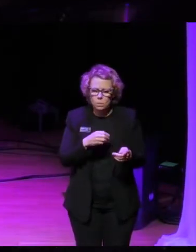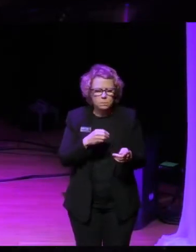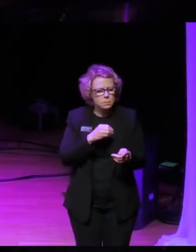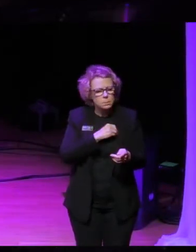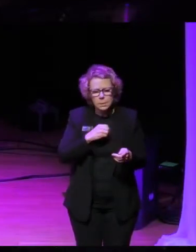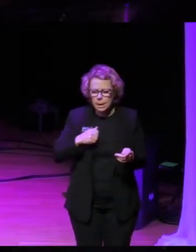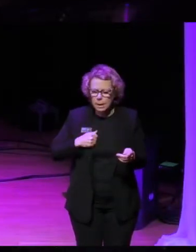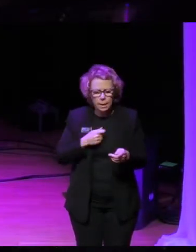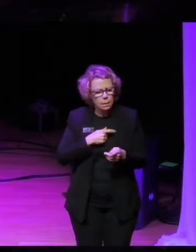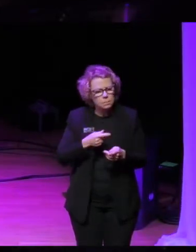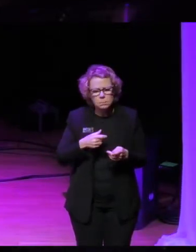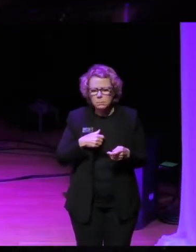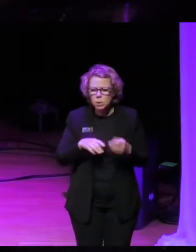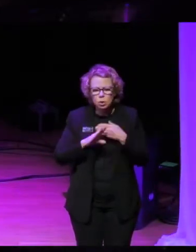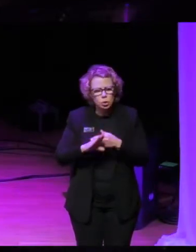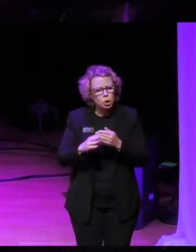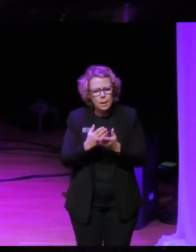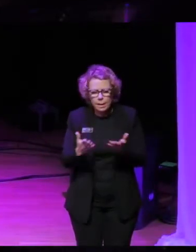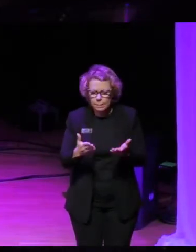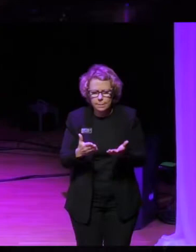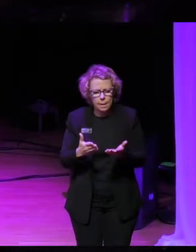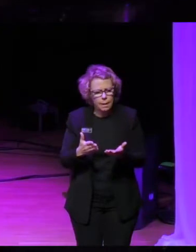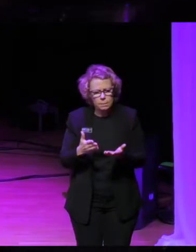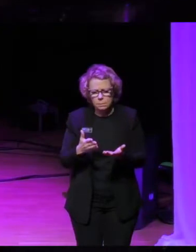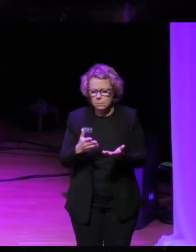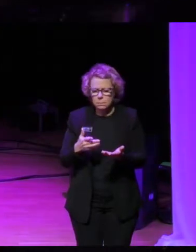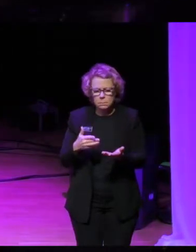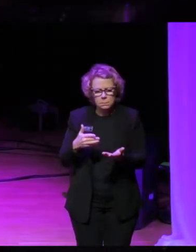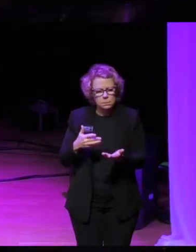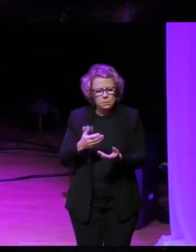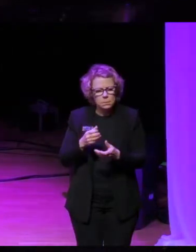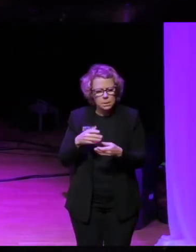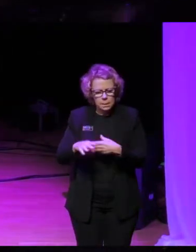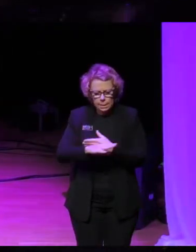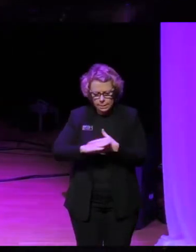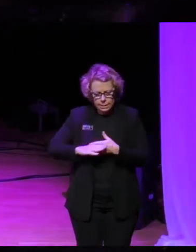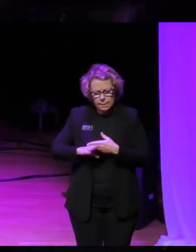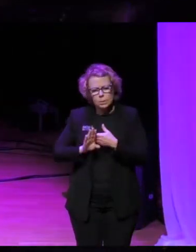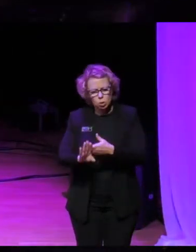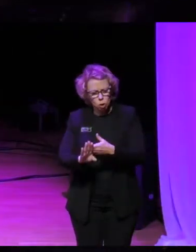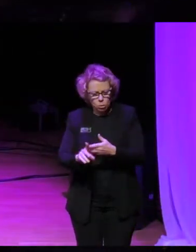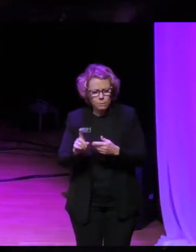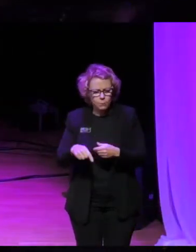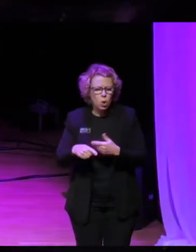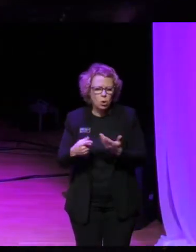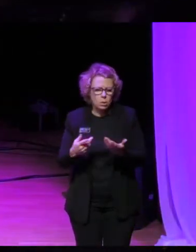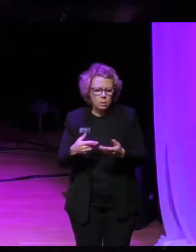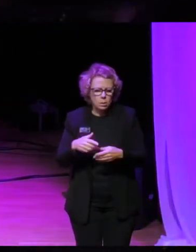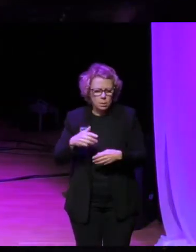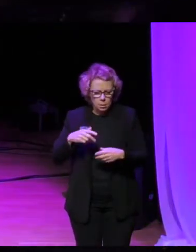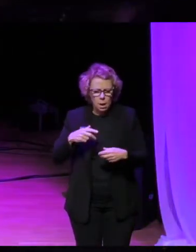those privacy protections to the information of non-citizens. And